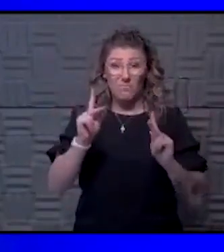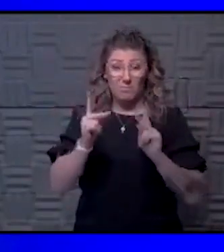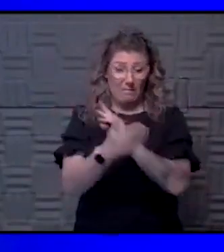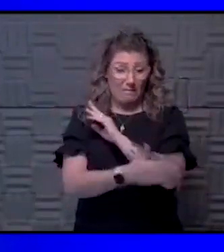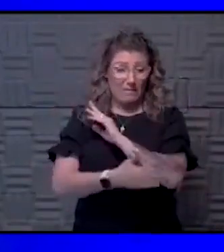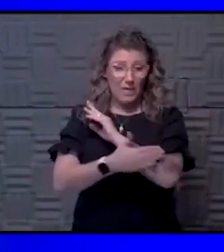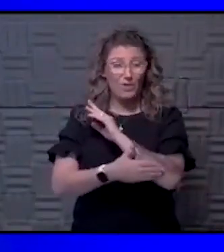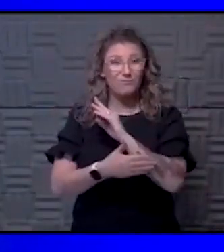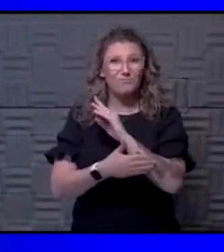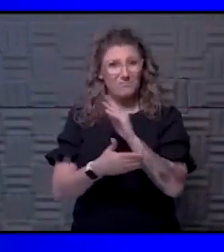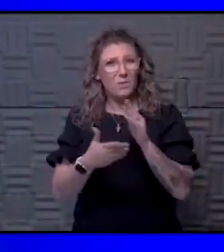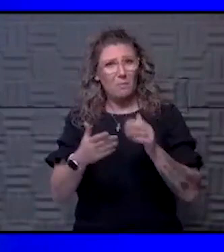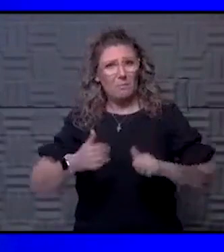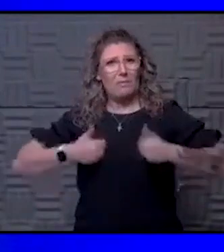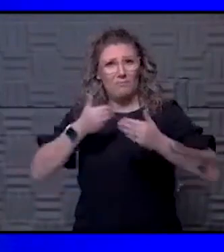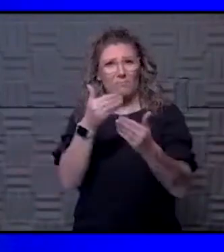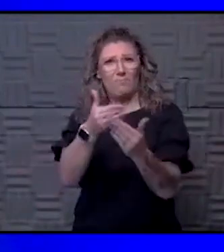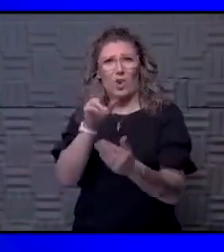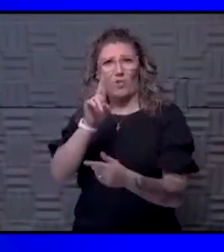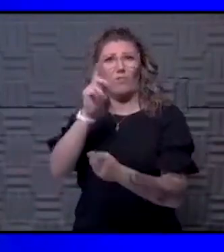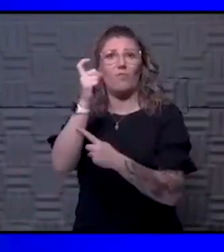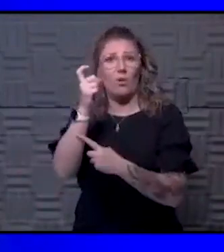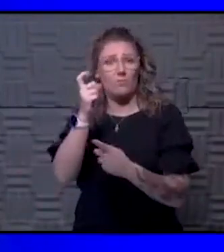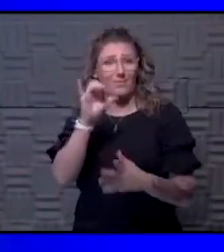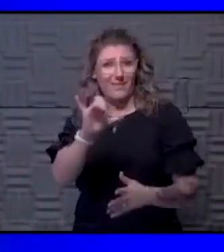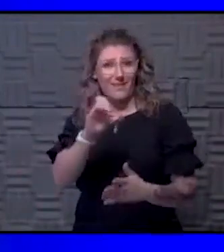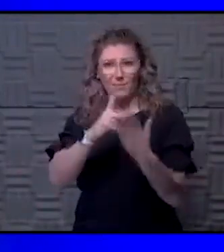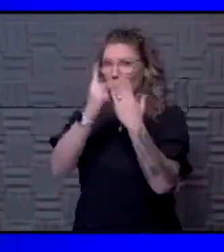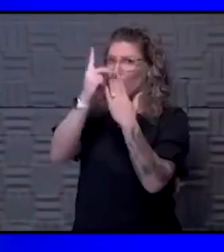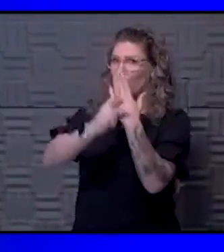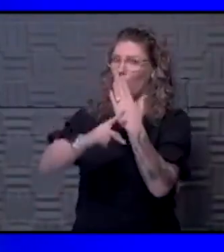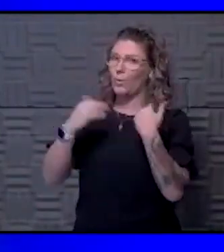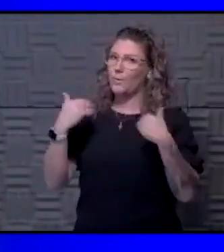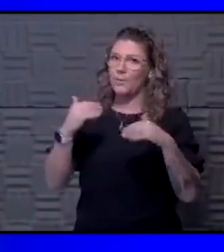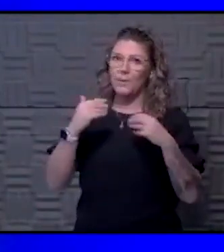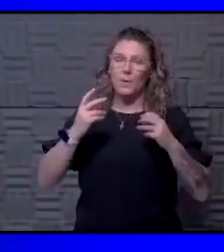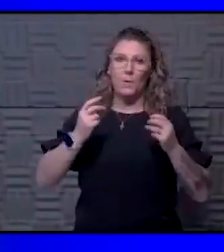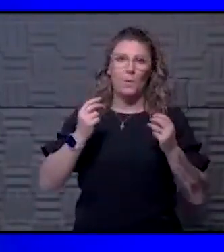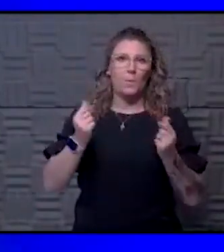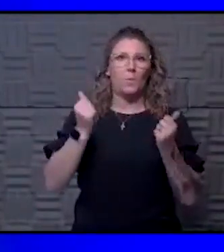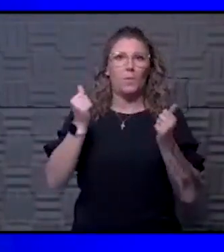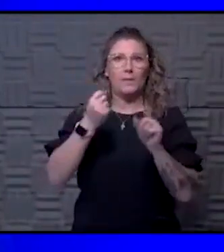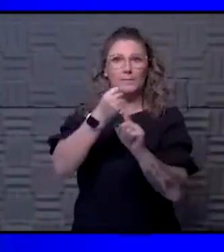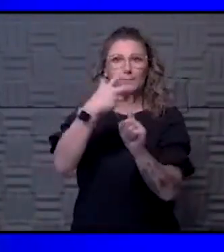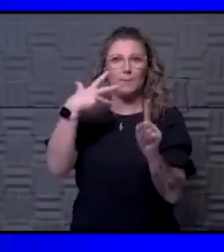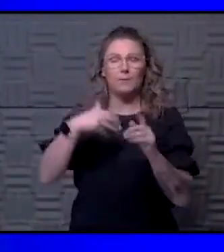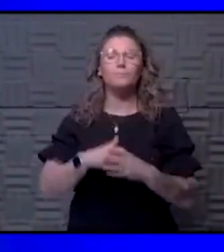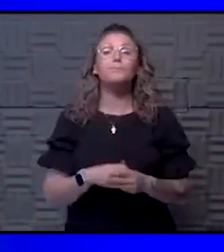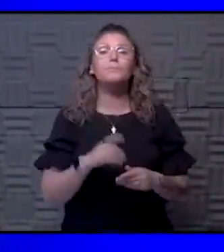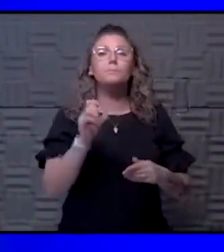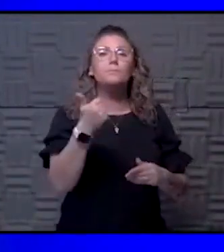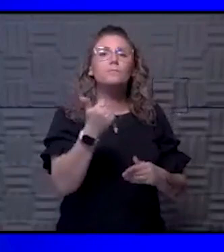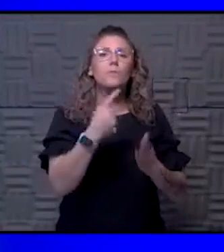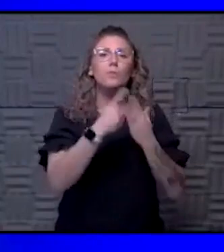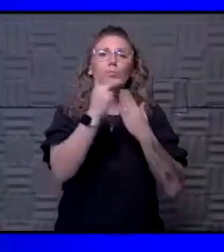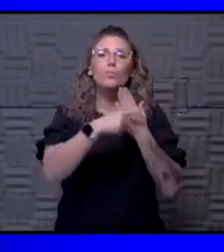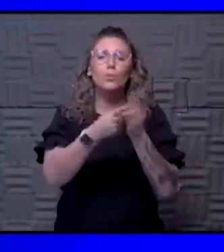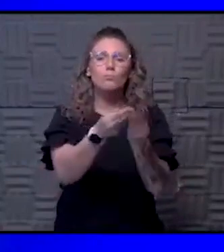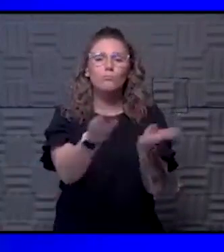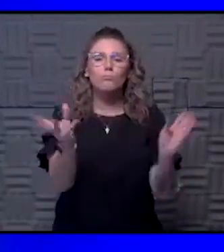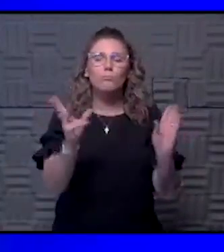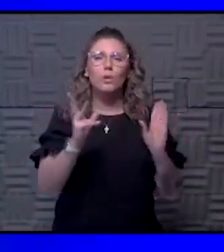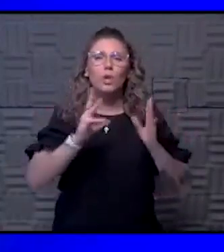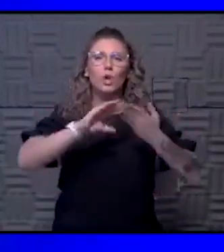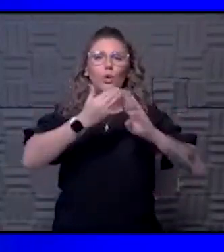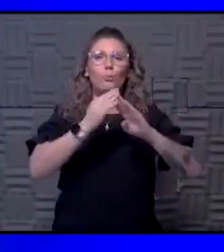lives relatively close to a pharmacy. So that program has been rapidly expanding. Another program they have is getting it to community